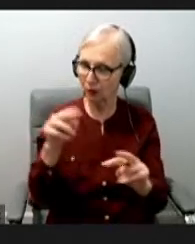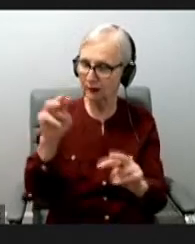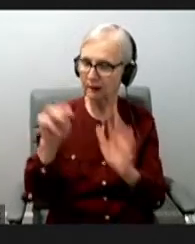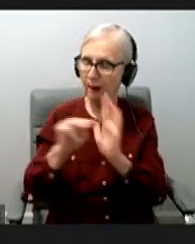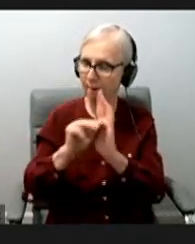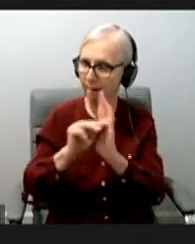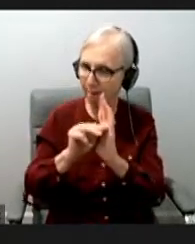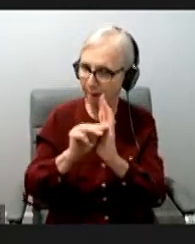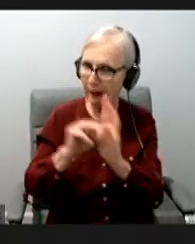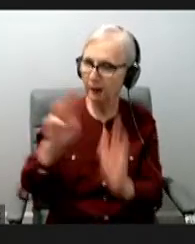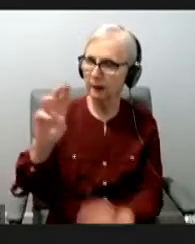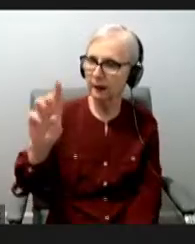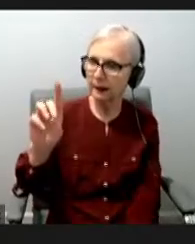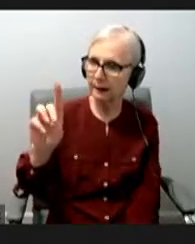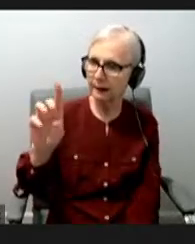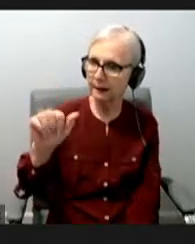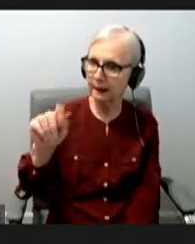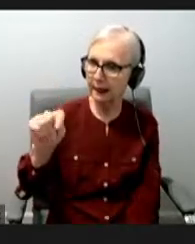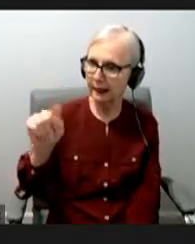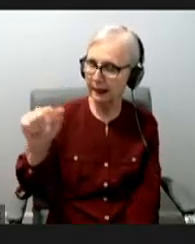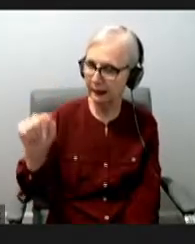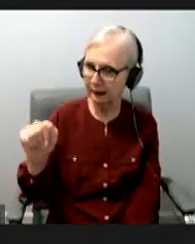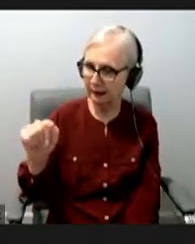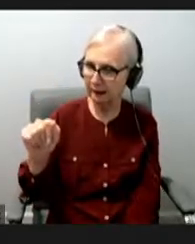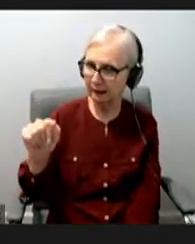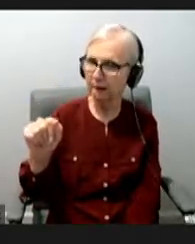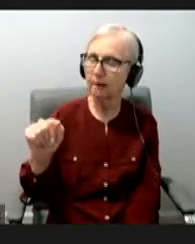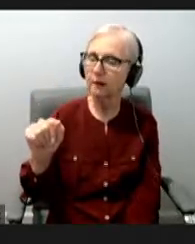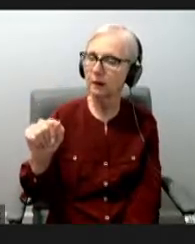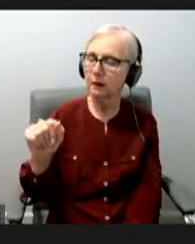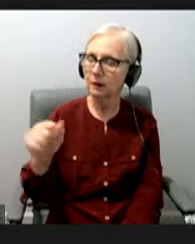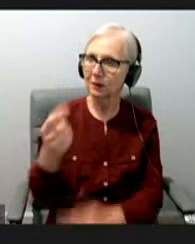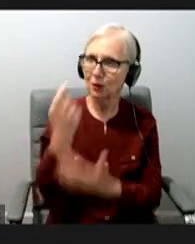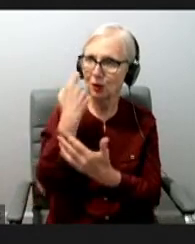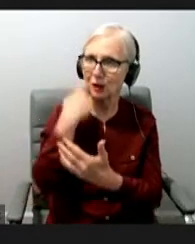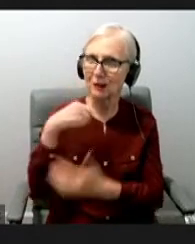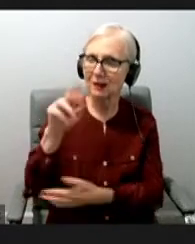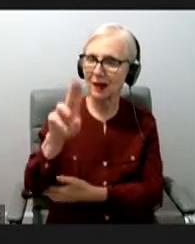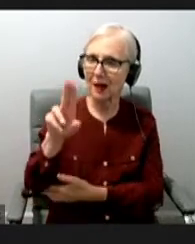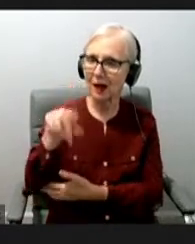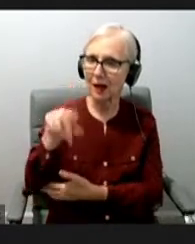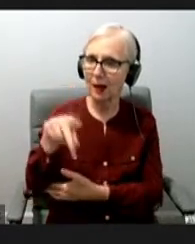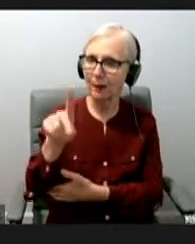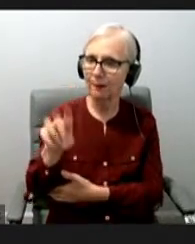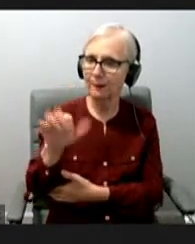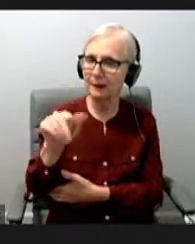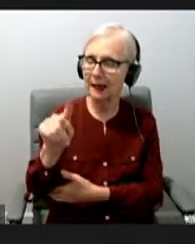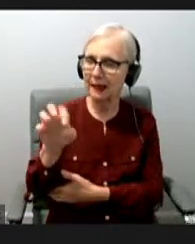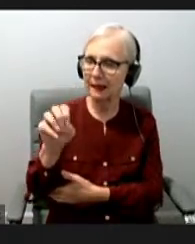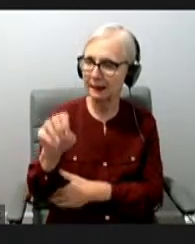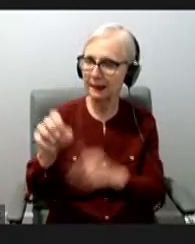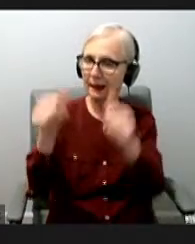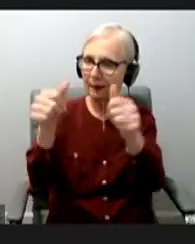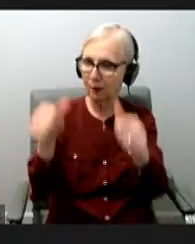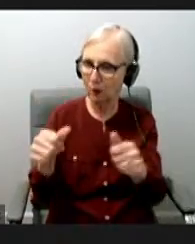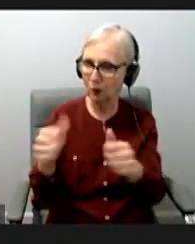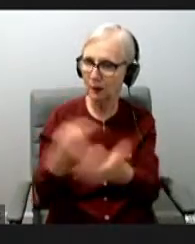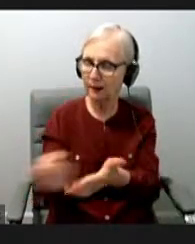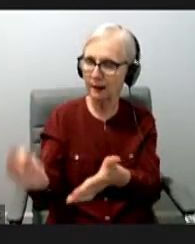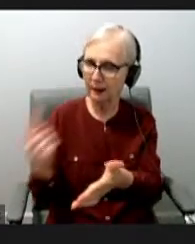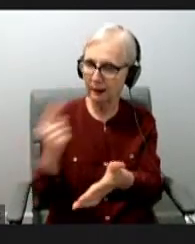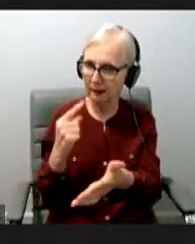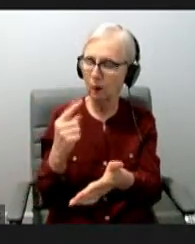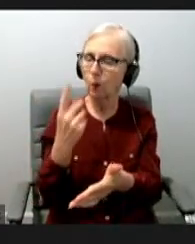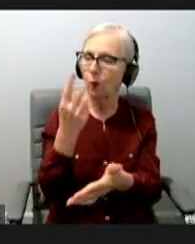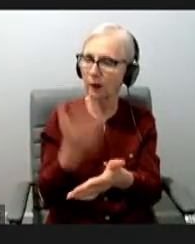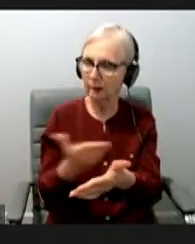strong partnership with the Colorado School of Public Health. There was modeling data that was just updated and posted last week. And one of the things that they do look at in that